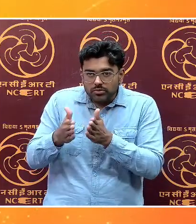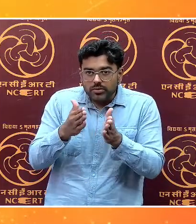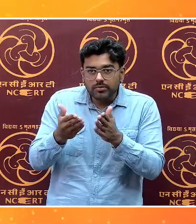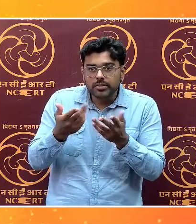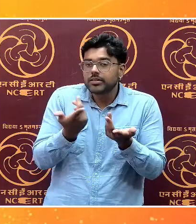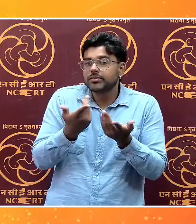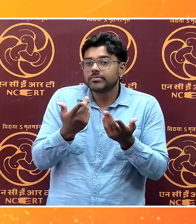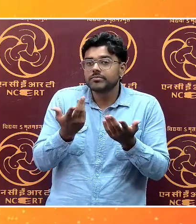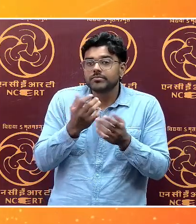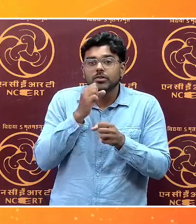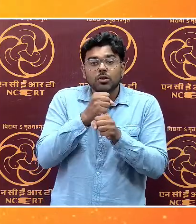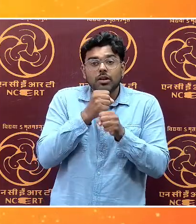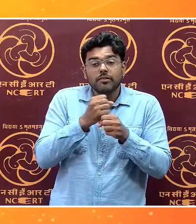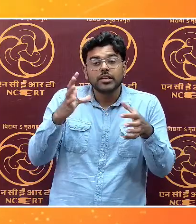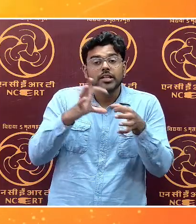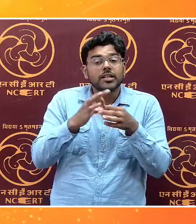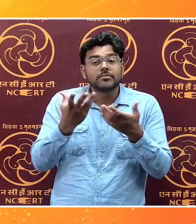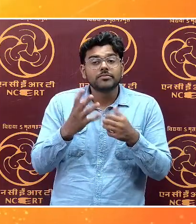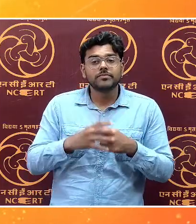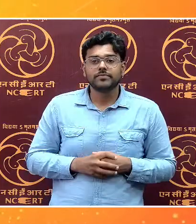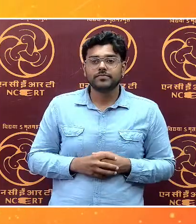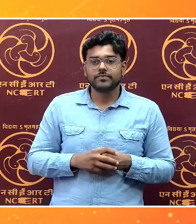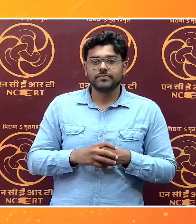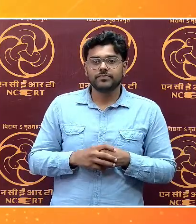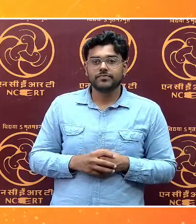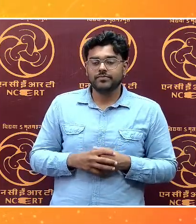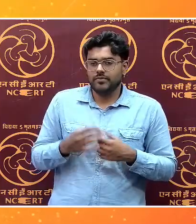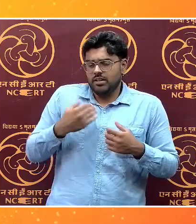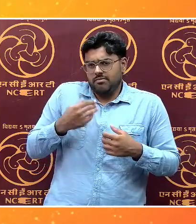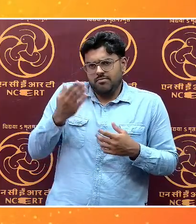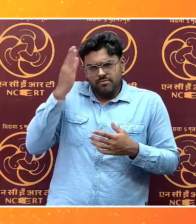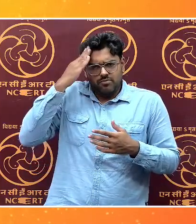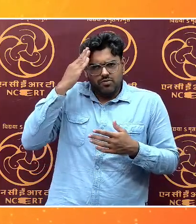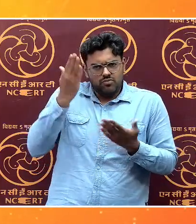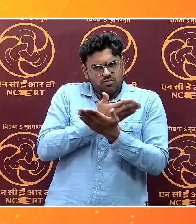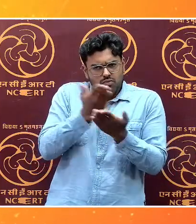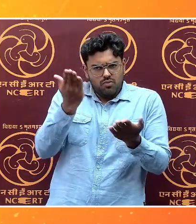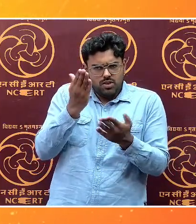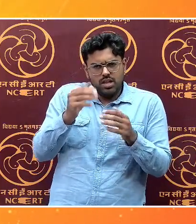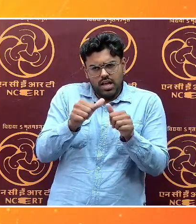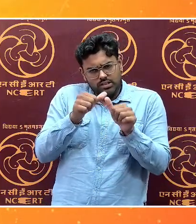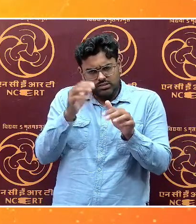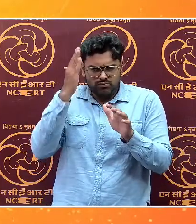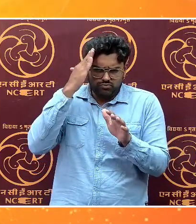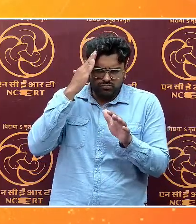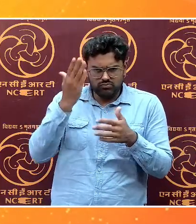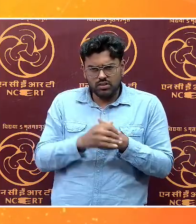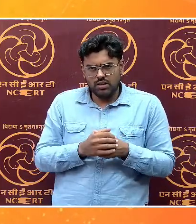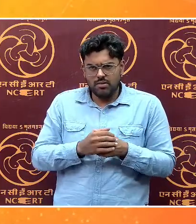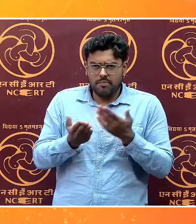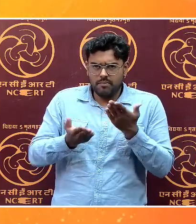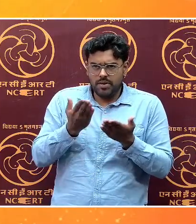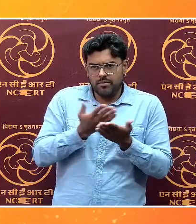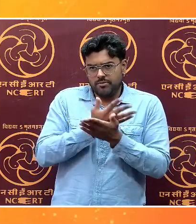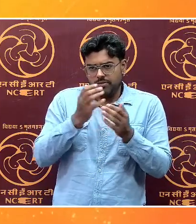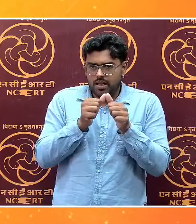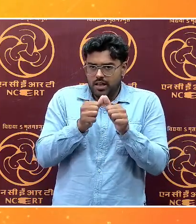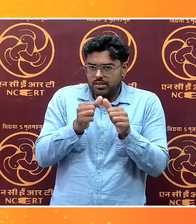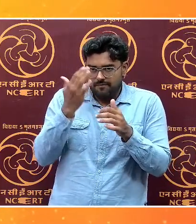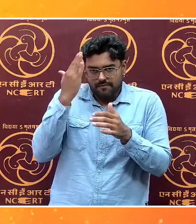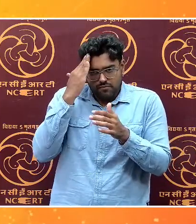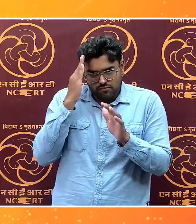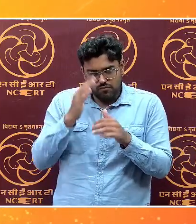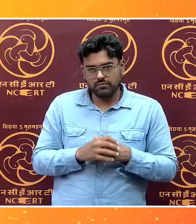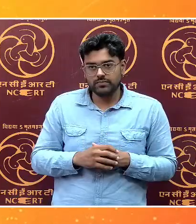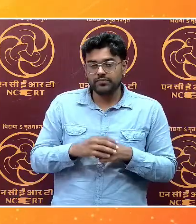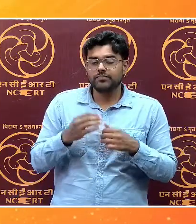of Godavari. And I am damn confident that you have found the correct answer, and